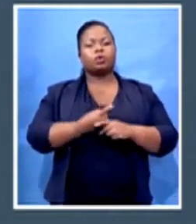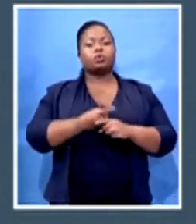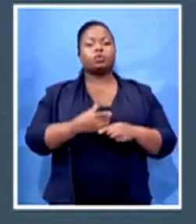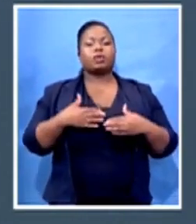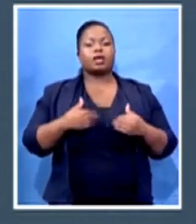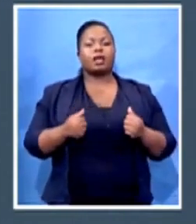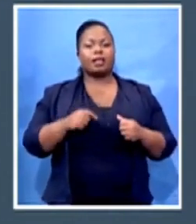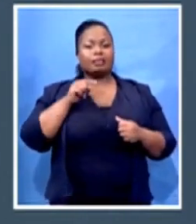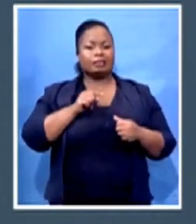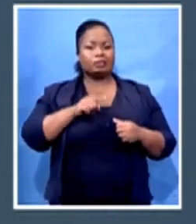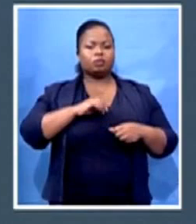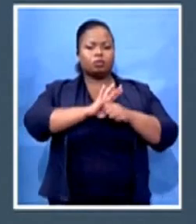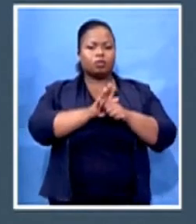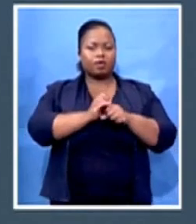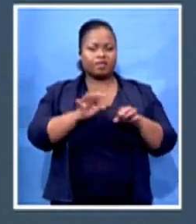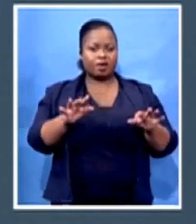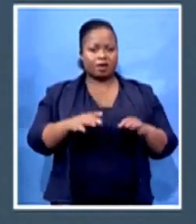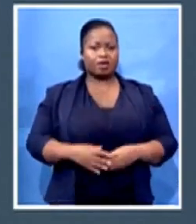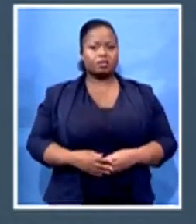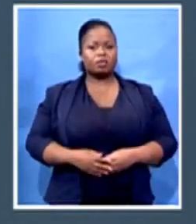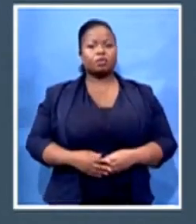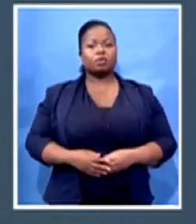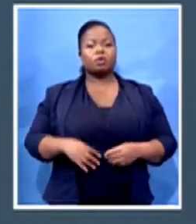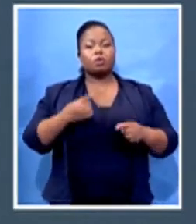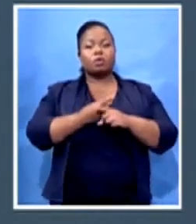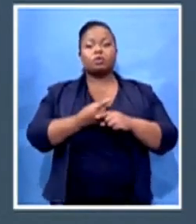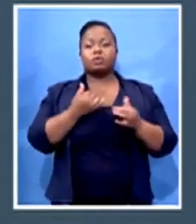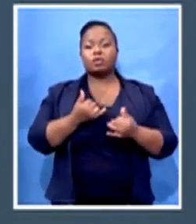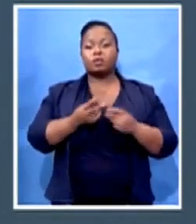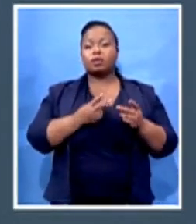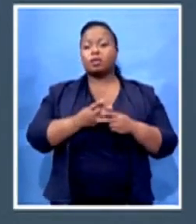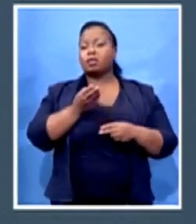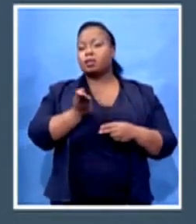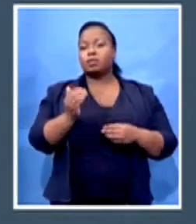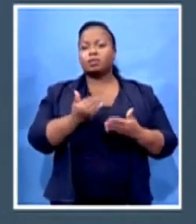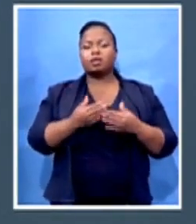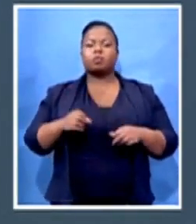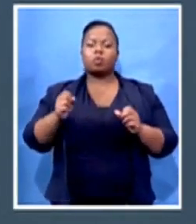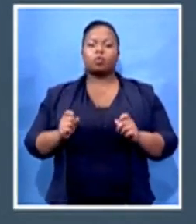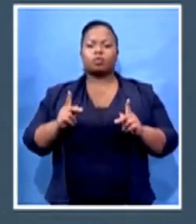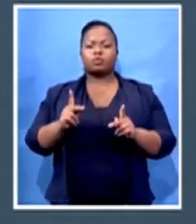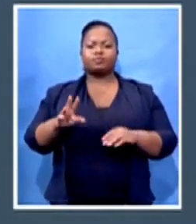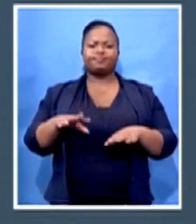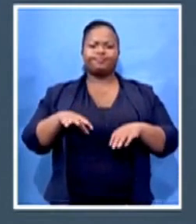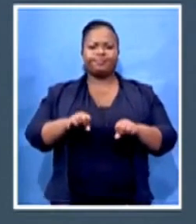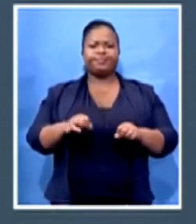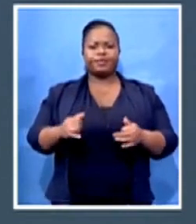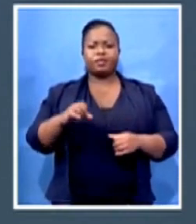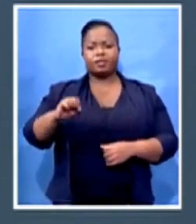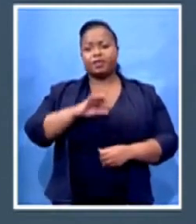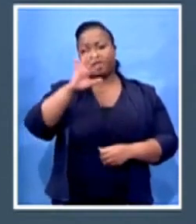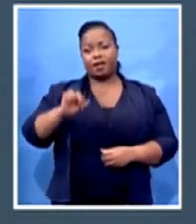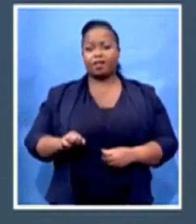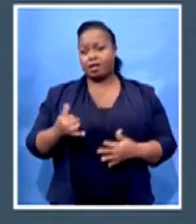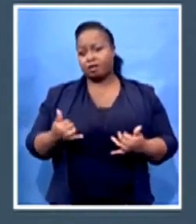pandemic. Cyber criminals are taking advantage of the opportunity. South Africa is, as you know, not immune. In the past